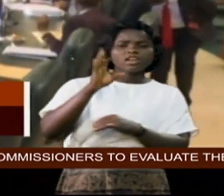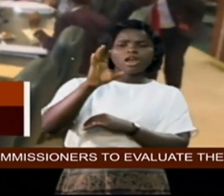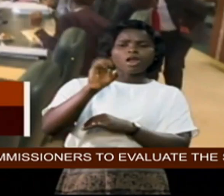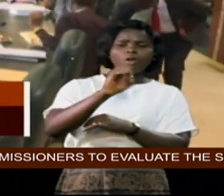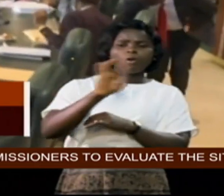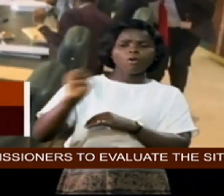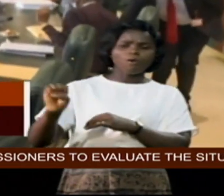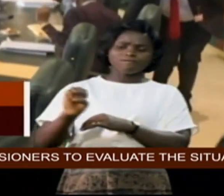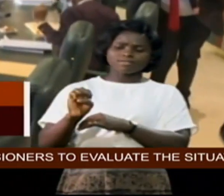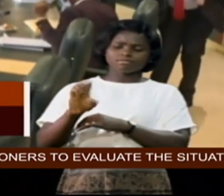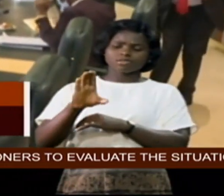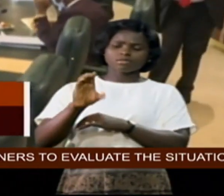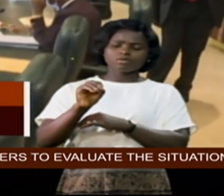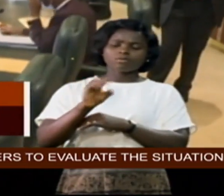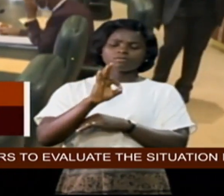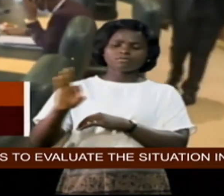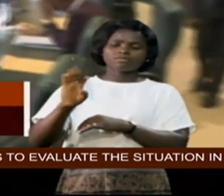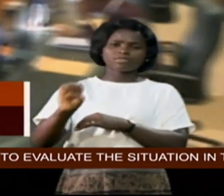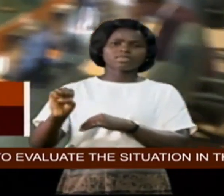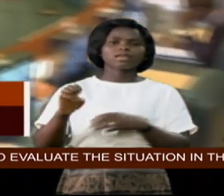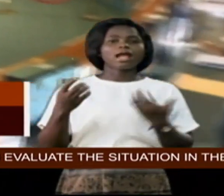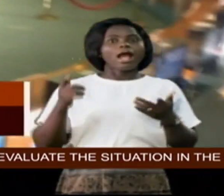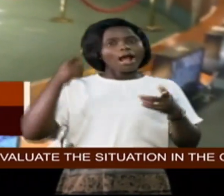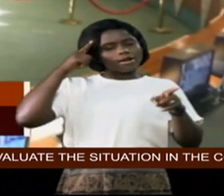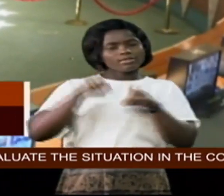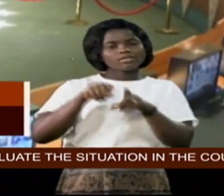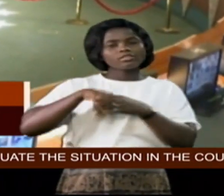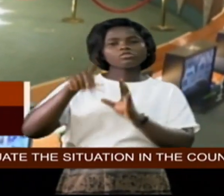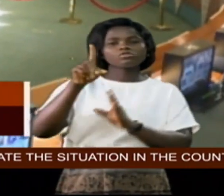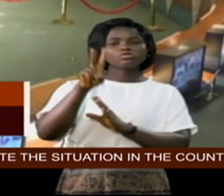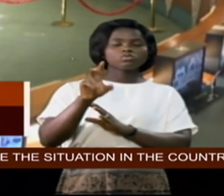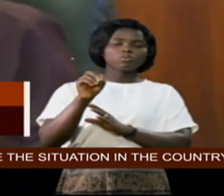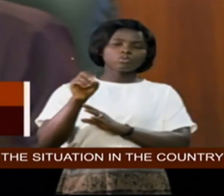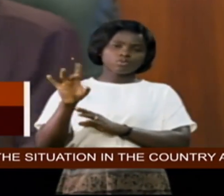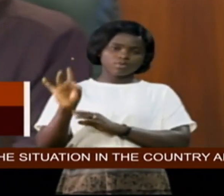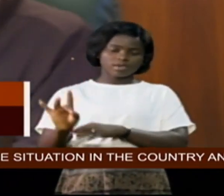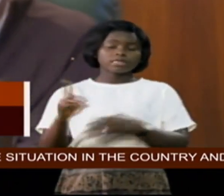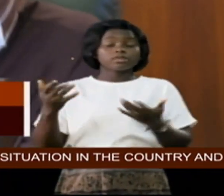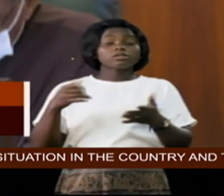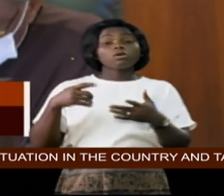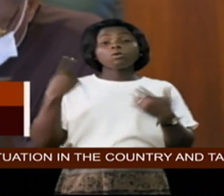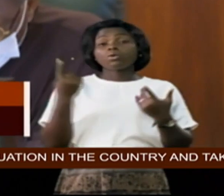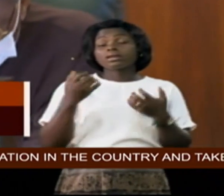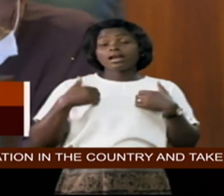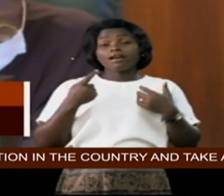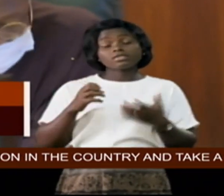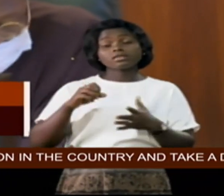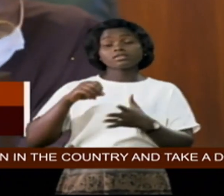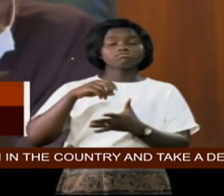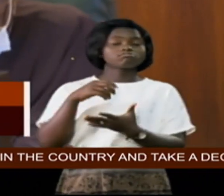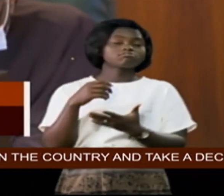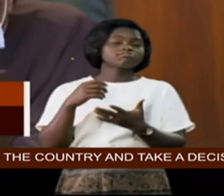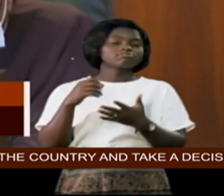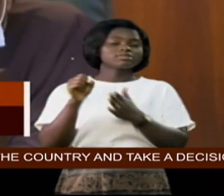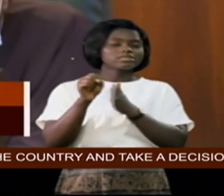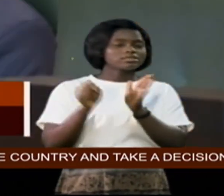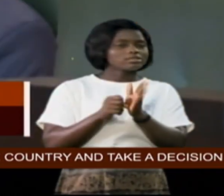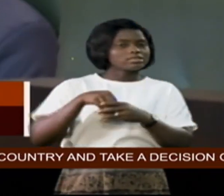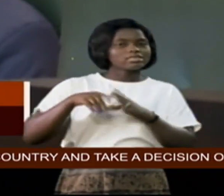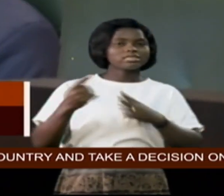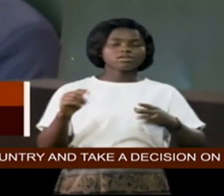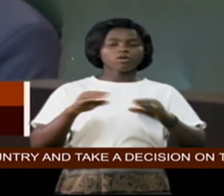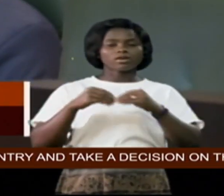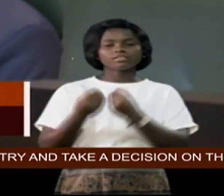in 2008, it only maintained an observer status in the organization following the non-ratification of its